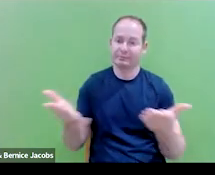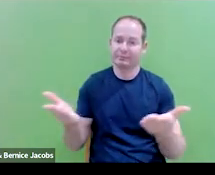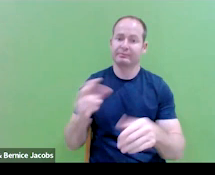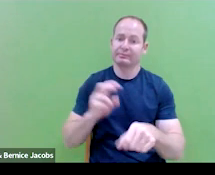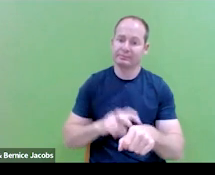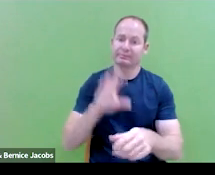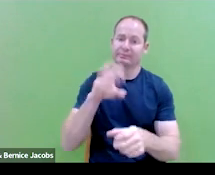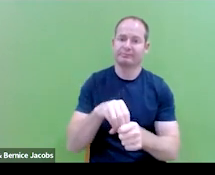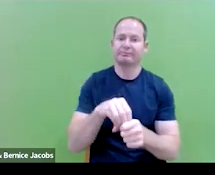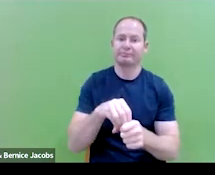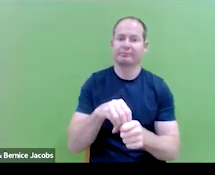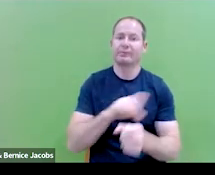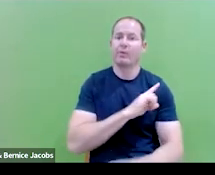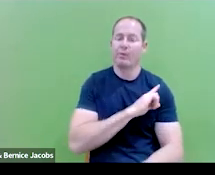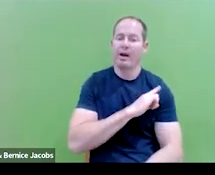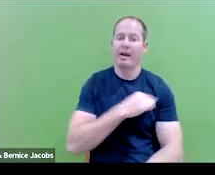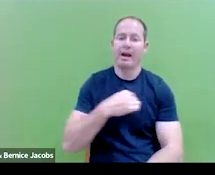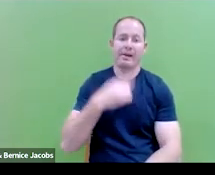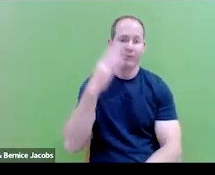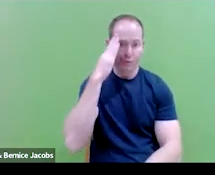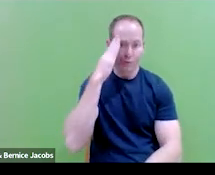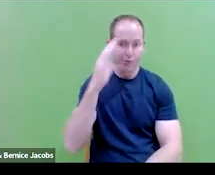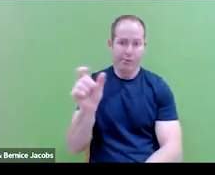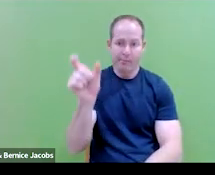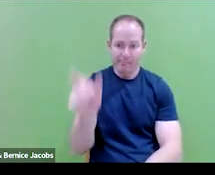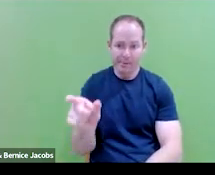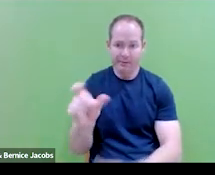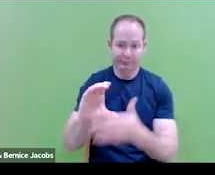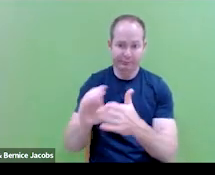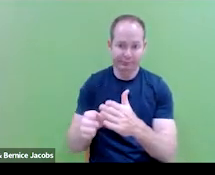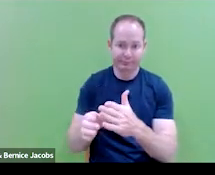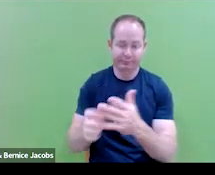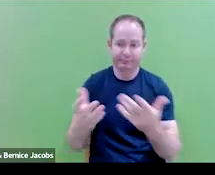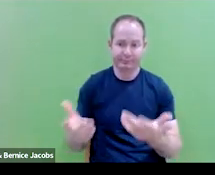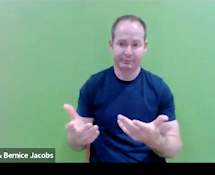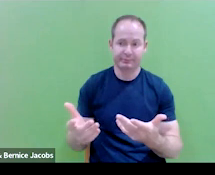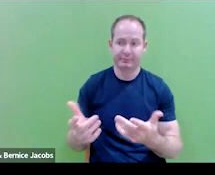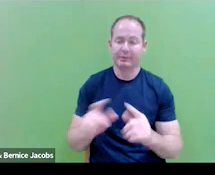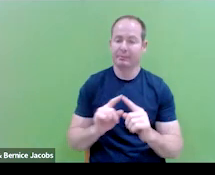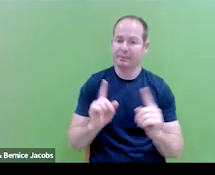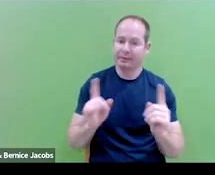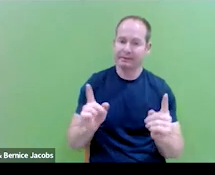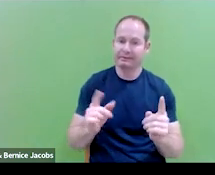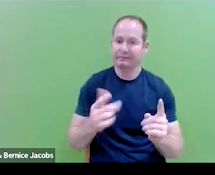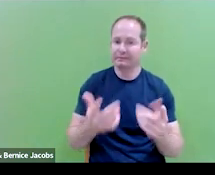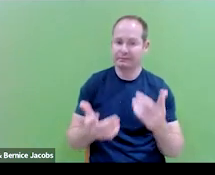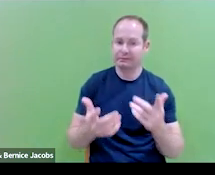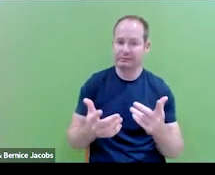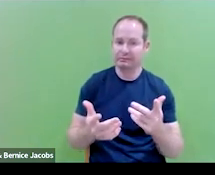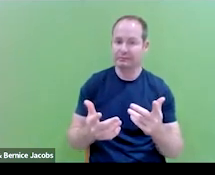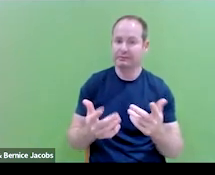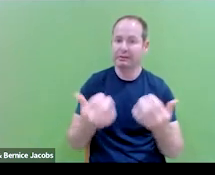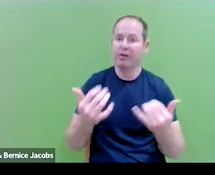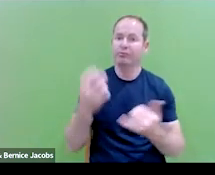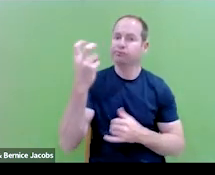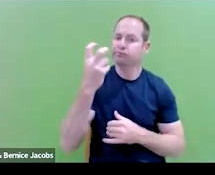in my case, as a person with a visual disability, I'm not reading the notices that are always posted out. I don't even know where to look for them